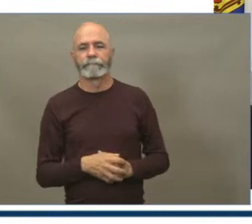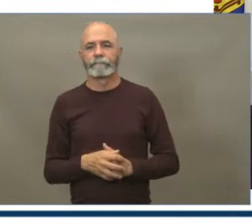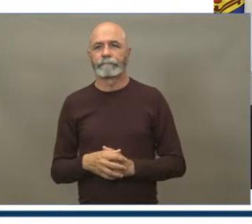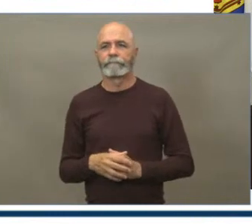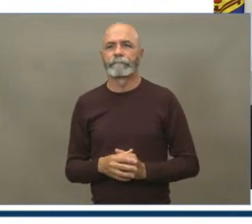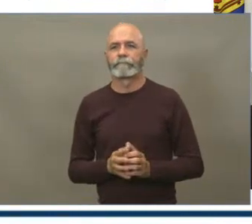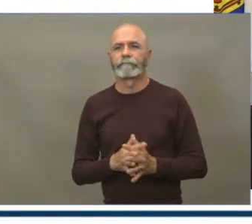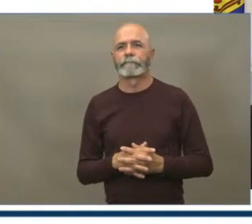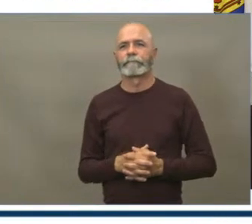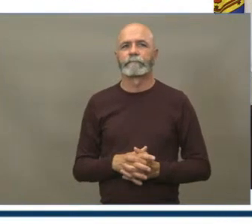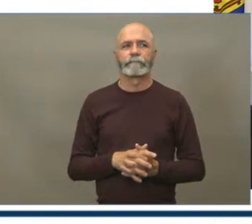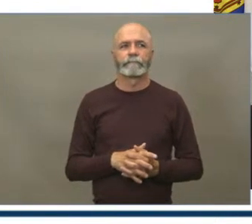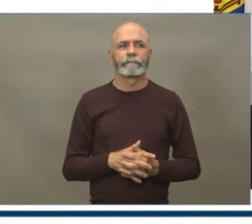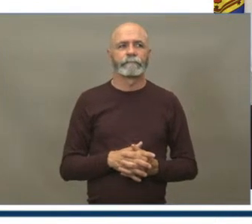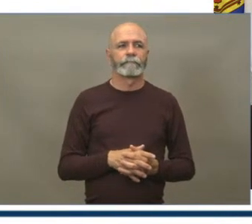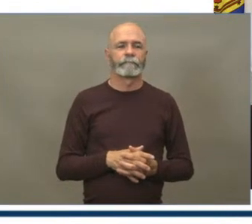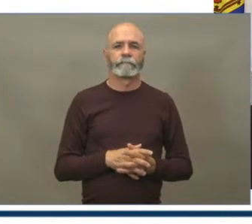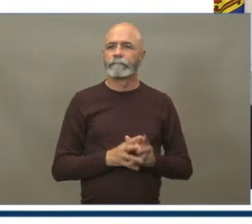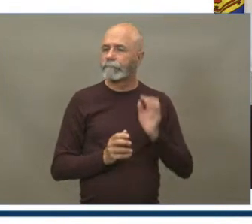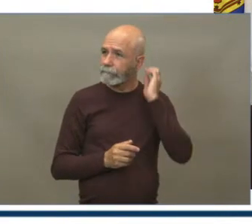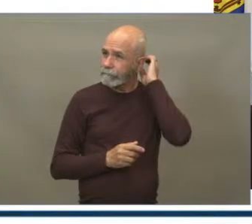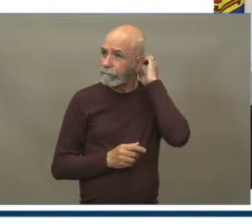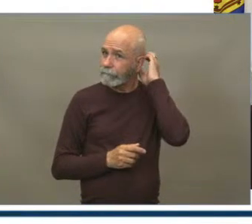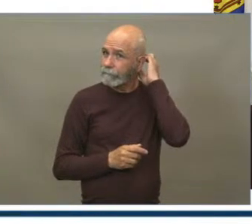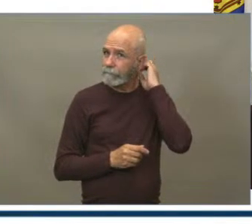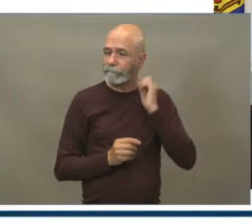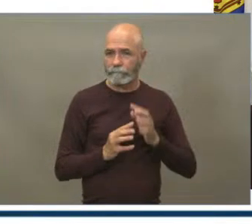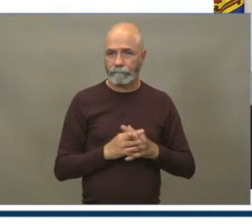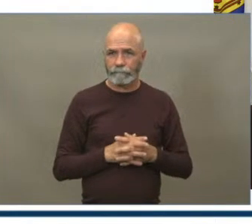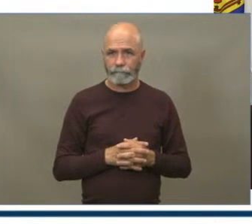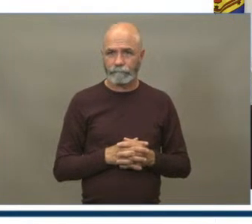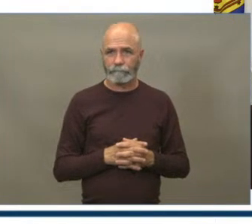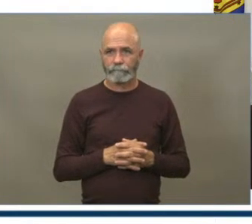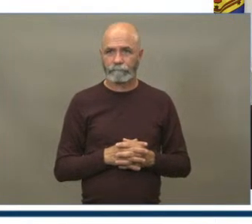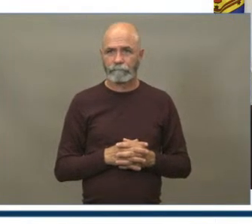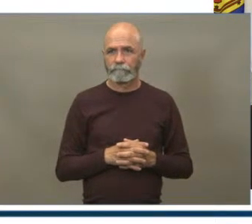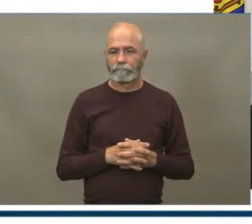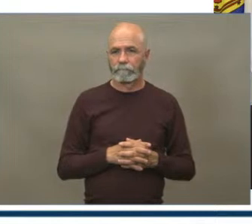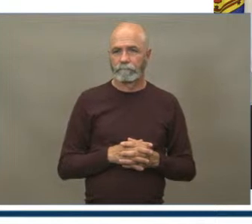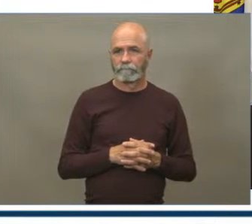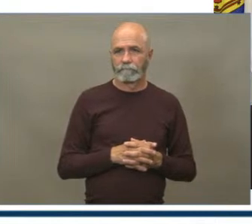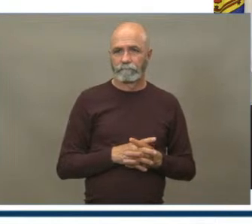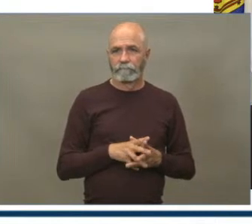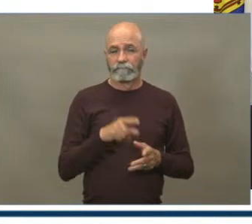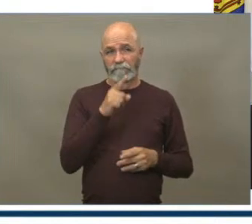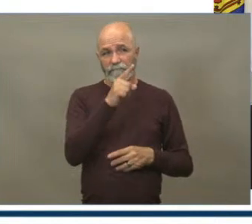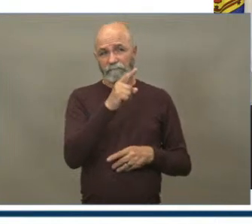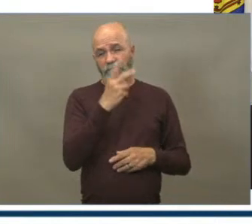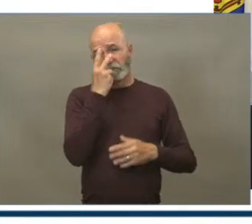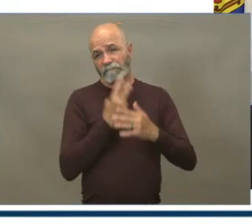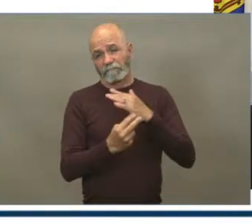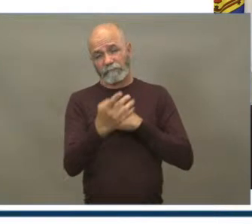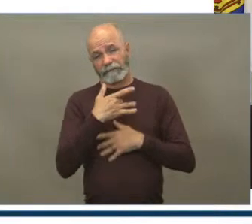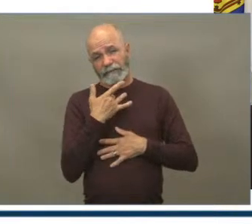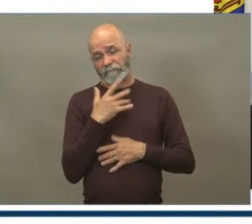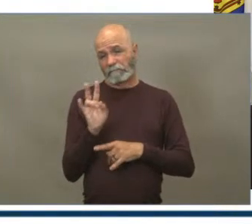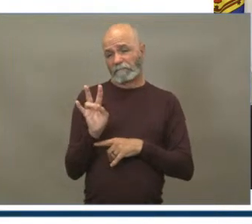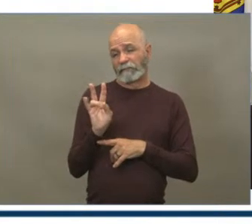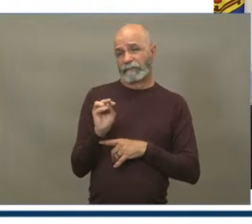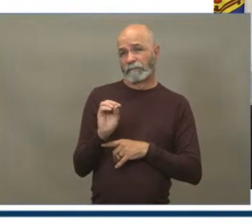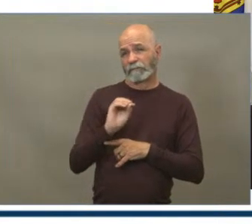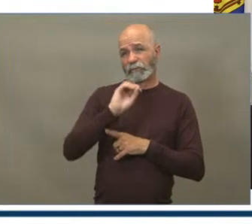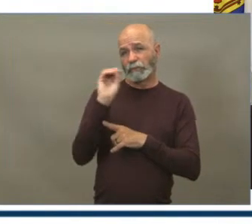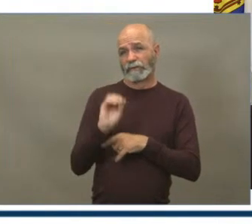So at this point, are you confident, based on what you're seeing in terms of the numbers, that we will reach that 70% target that we've set for ourselves,